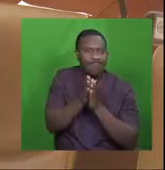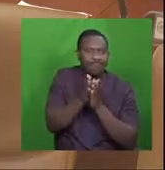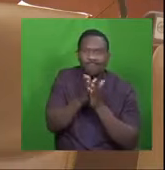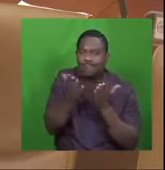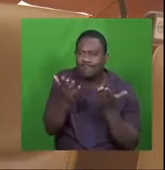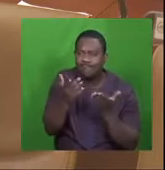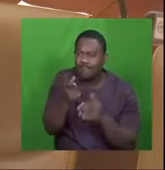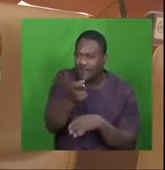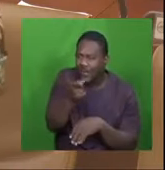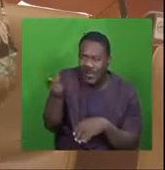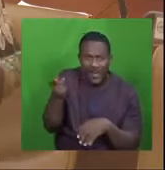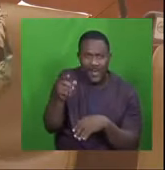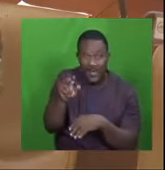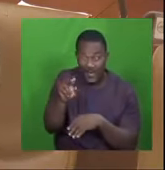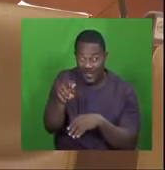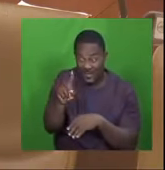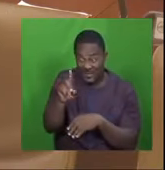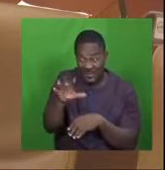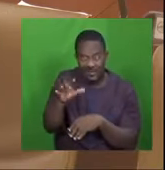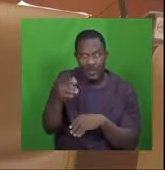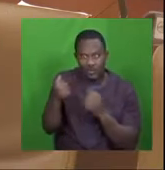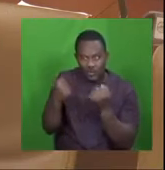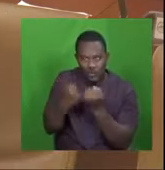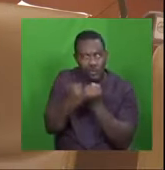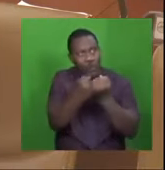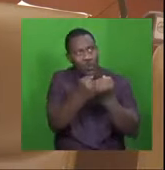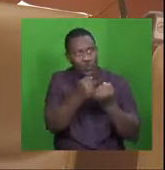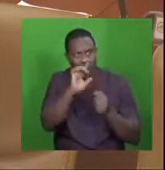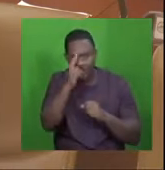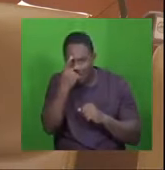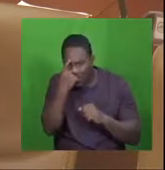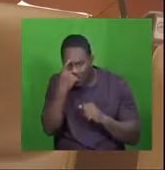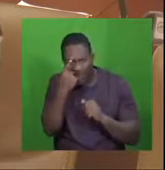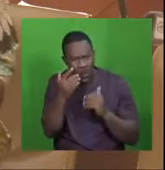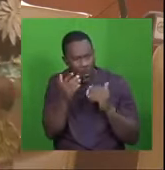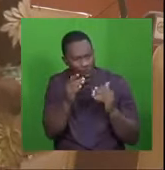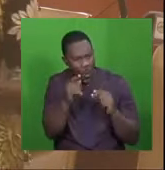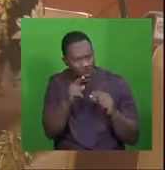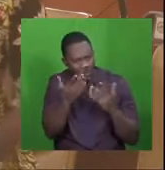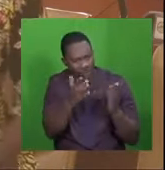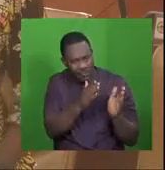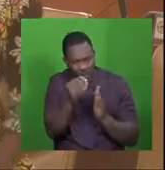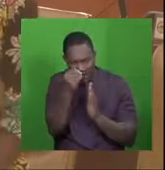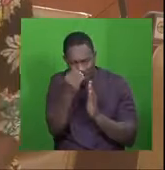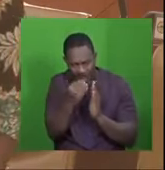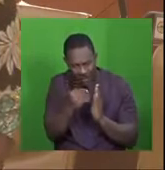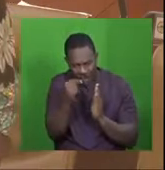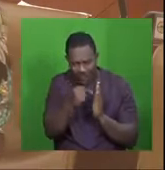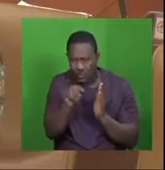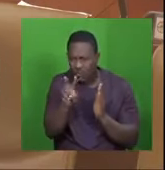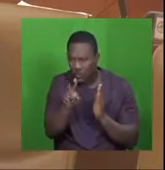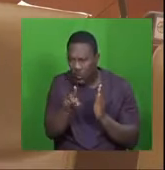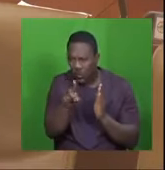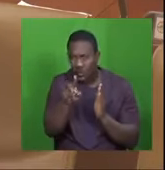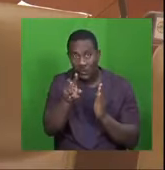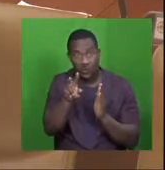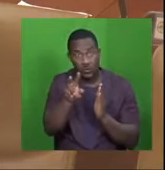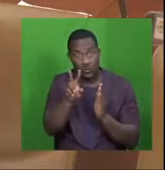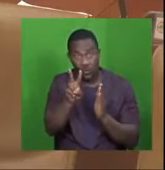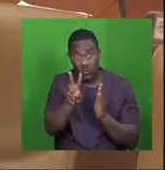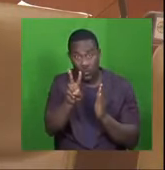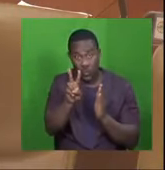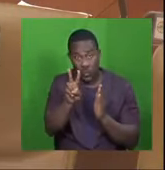our colleagues on the other side to support government with the revenue measures that it has stated in paragraphs 212 to